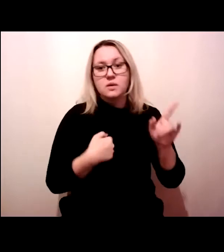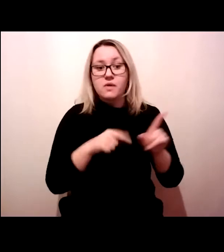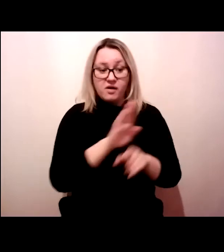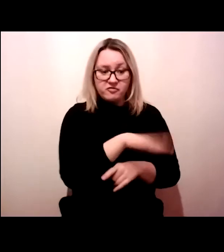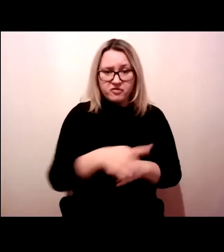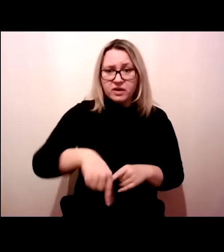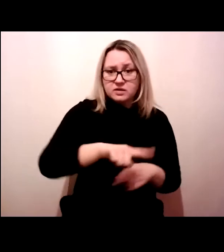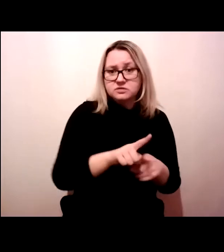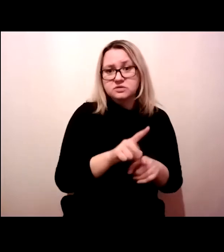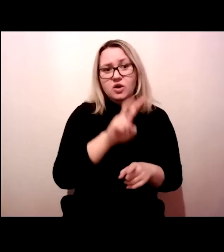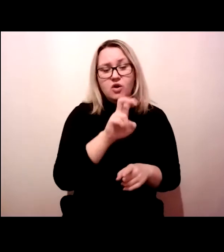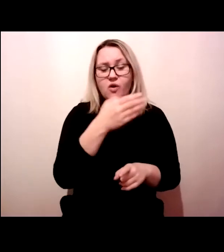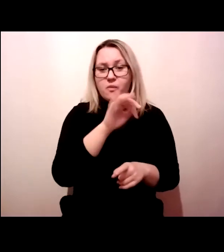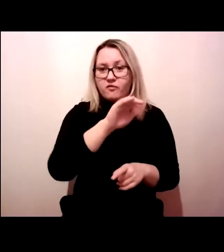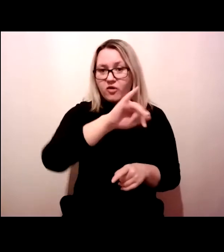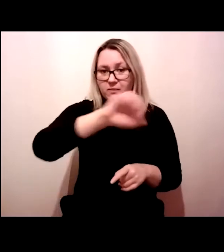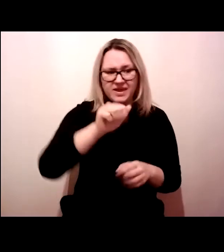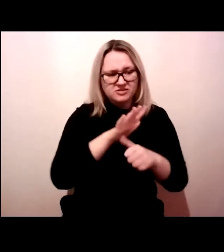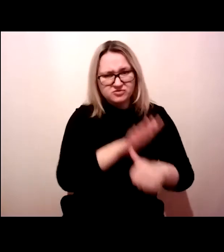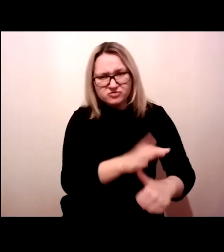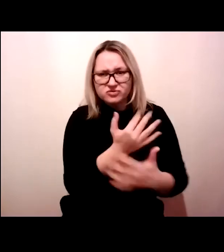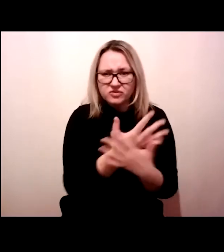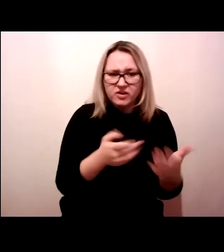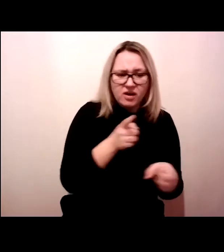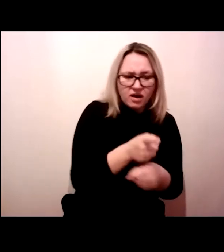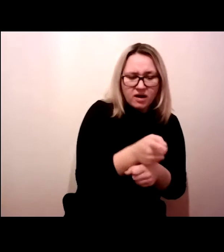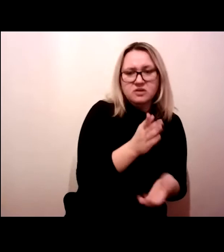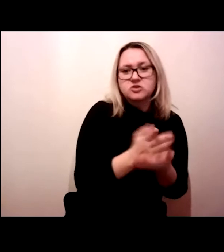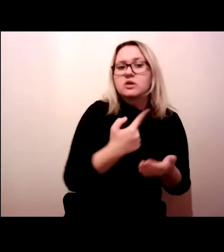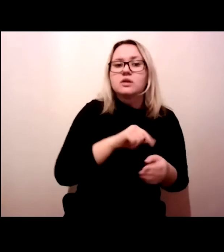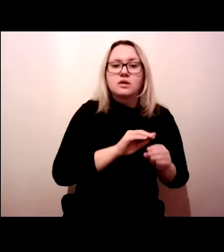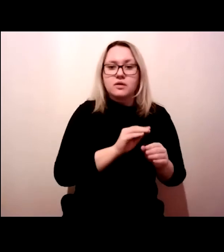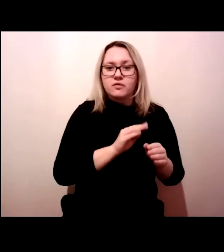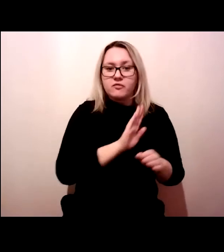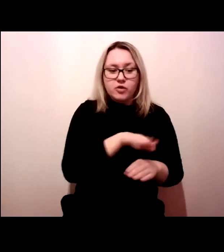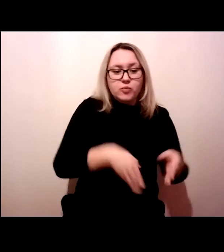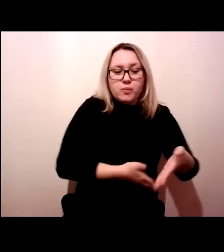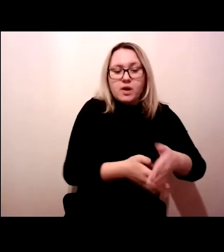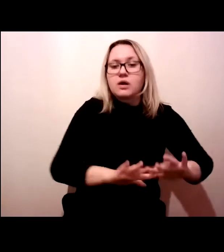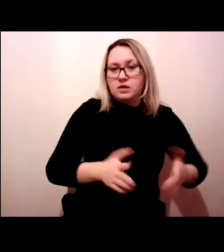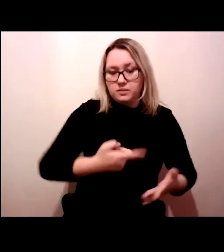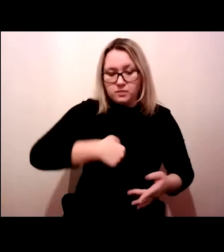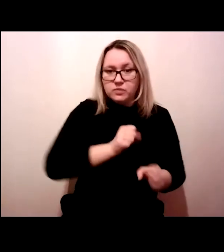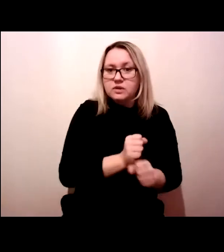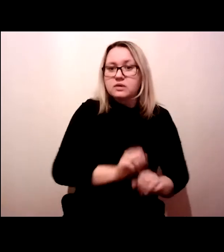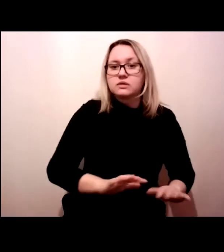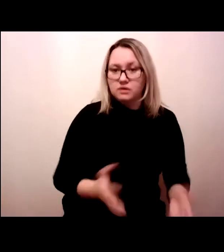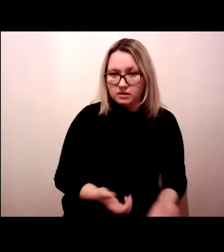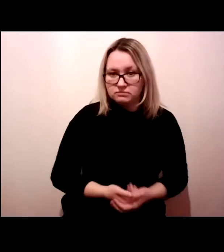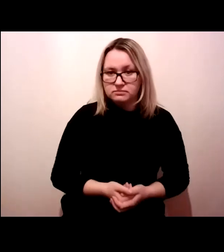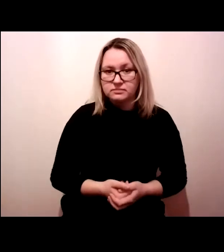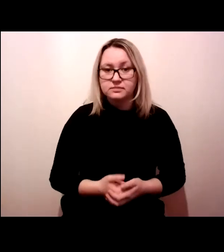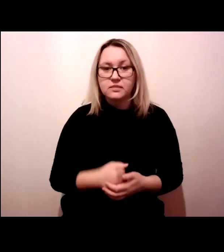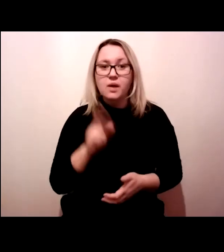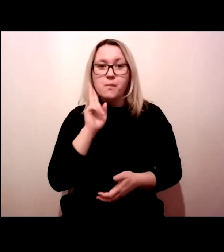why our platform serves as the instrument for others to ask for advice,